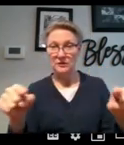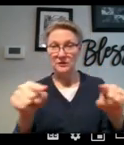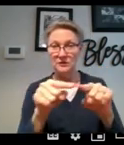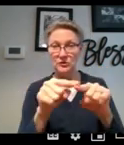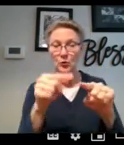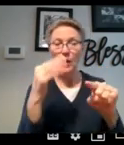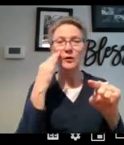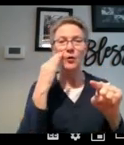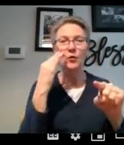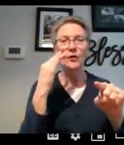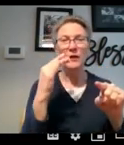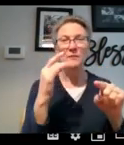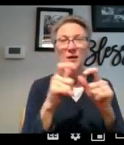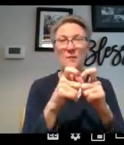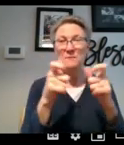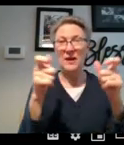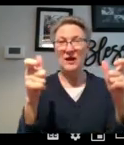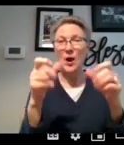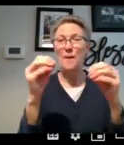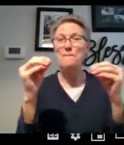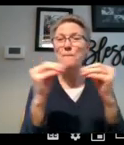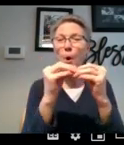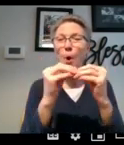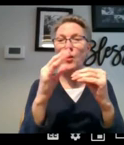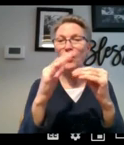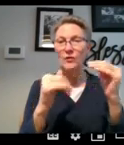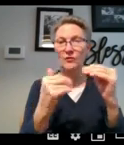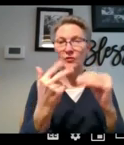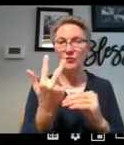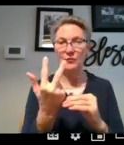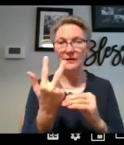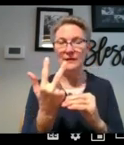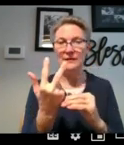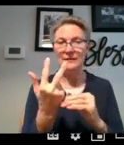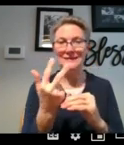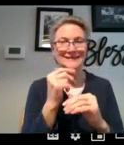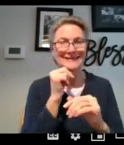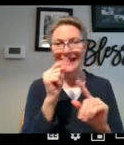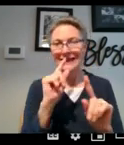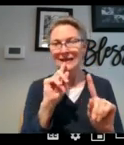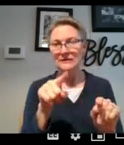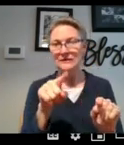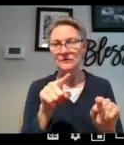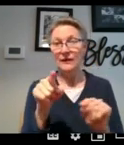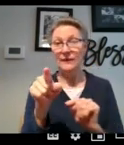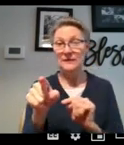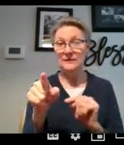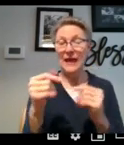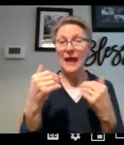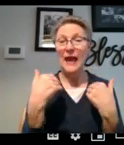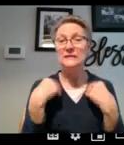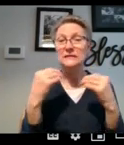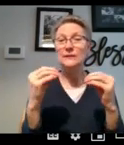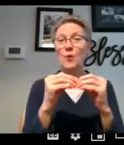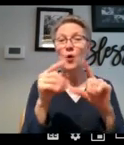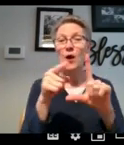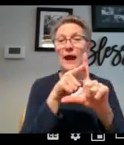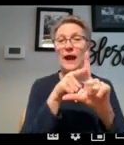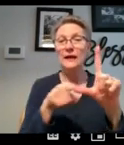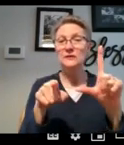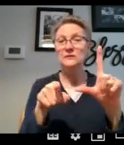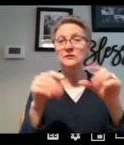I know they need to be bigger or have more angles than a triangle. And this one looks like it has more angles than a triangle. Let's